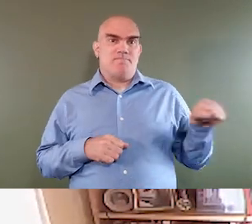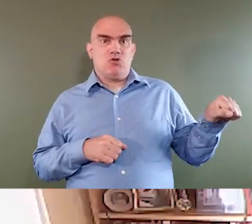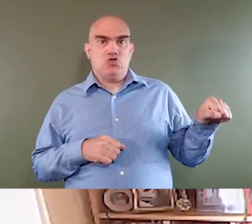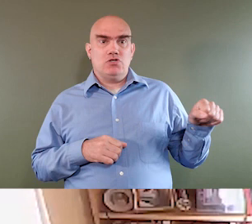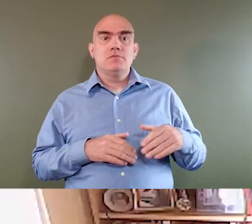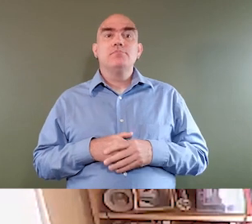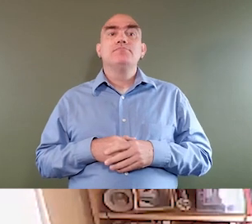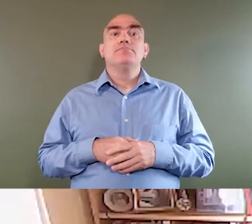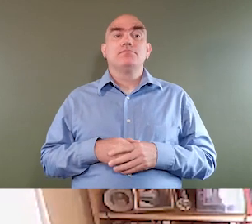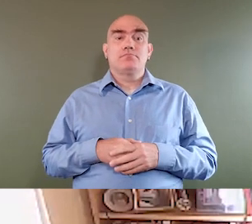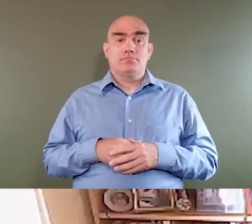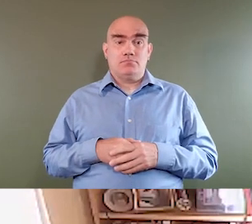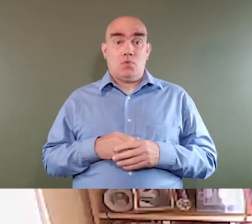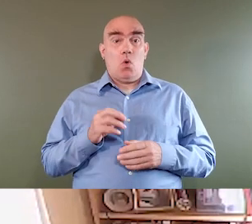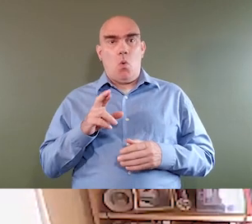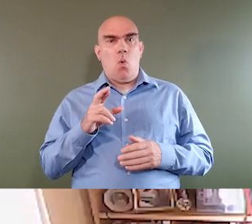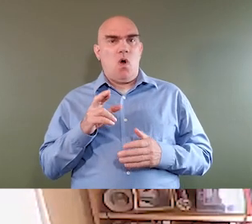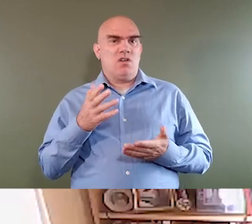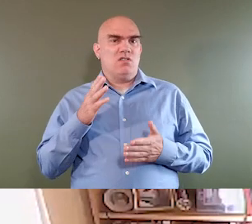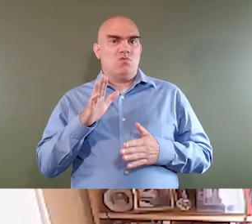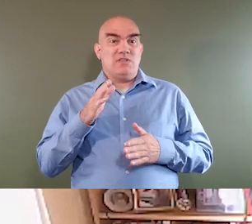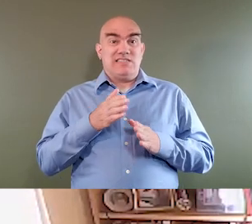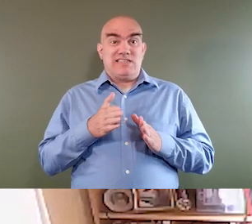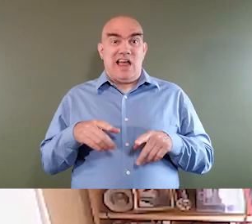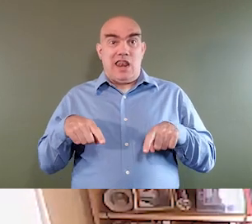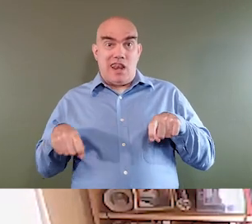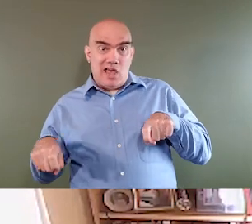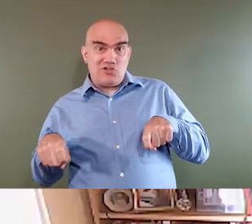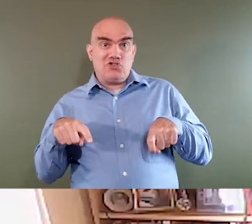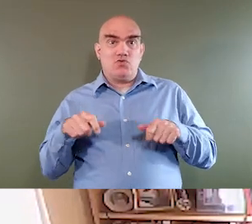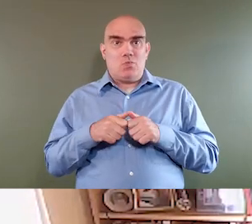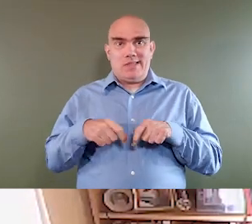punch, or your side lunge with your side kick.